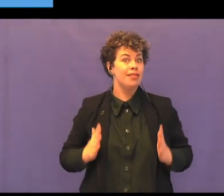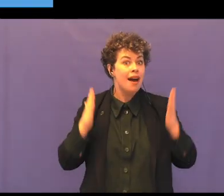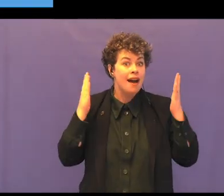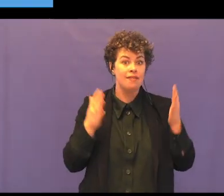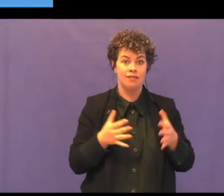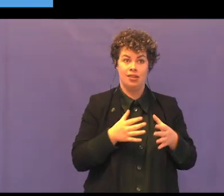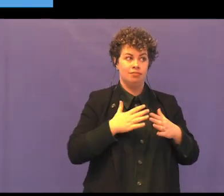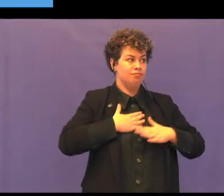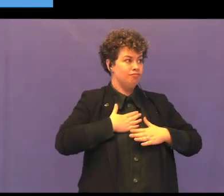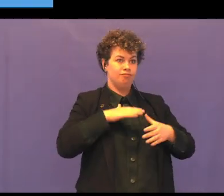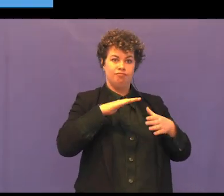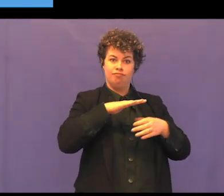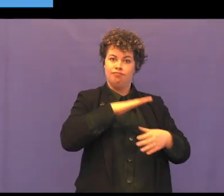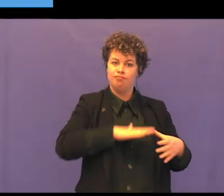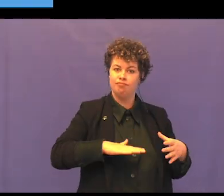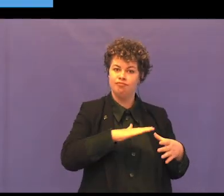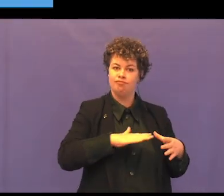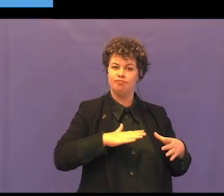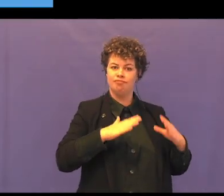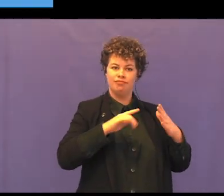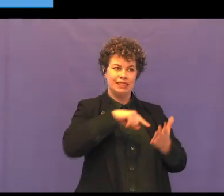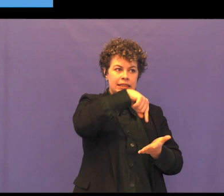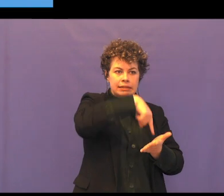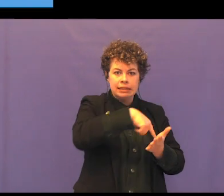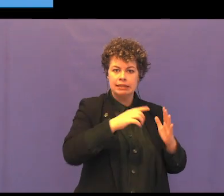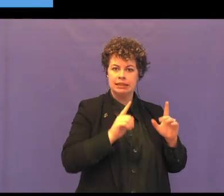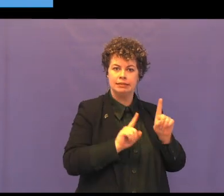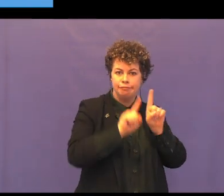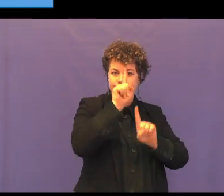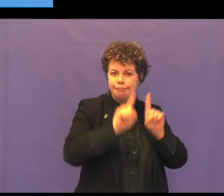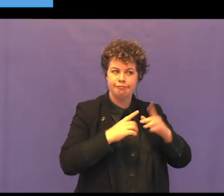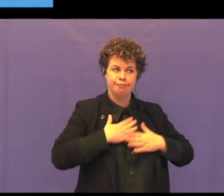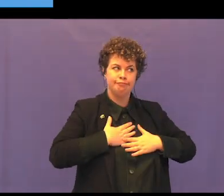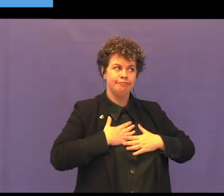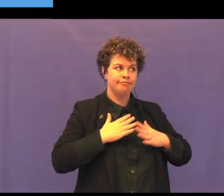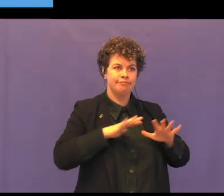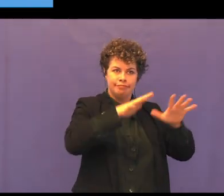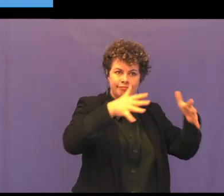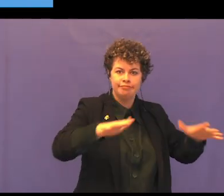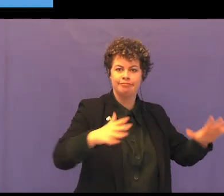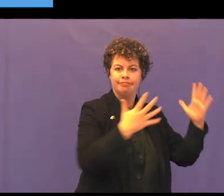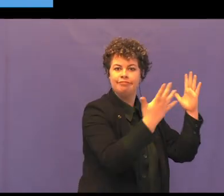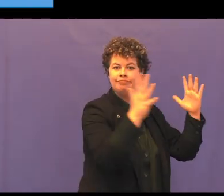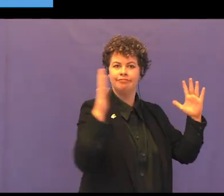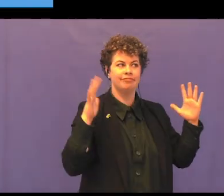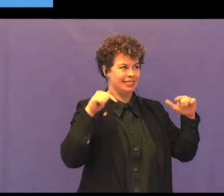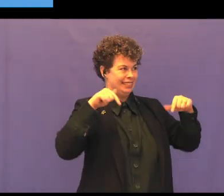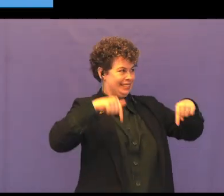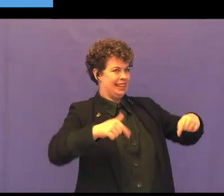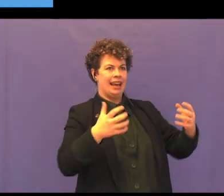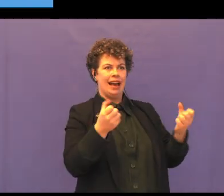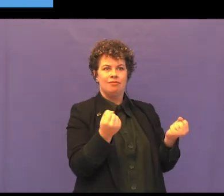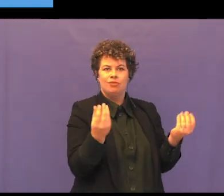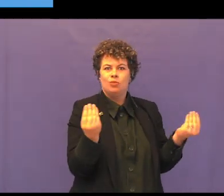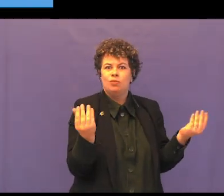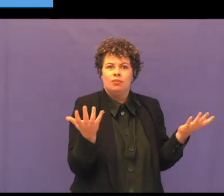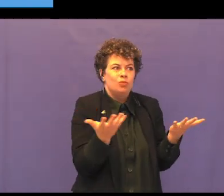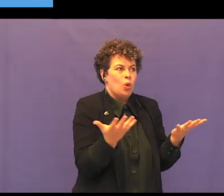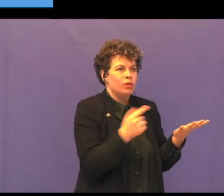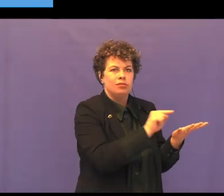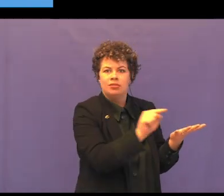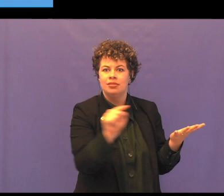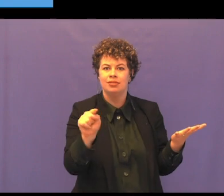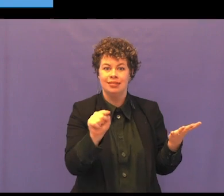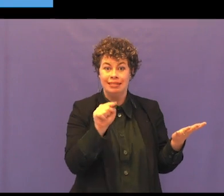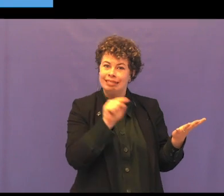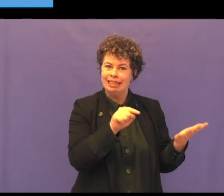are determined by the immediate material circumstances in which we live as a result of